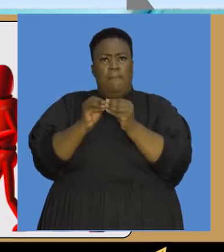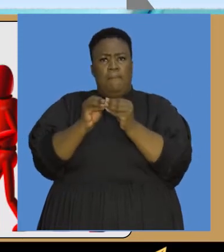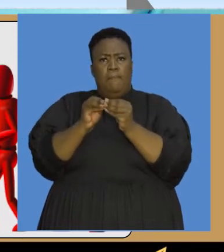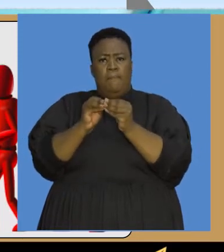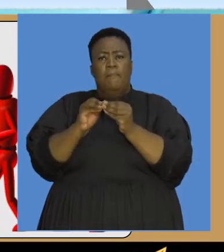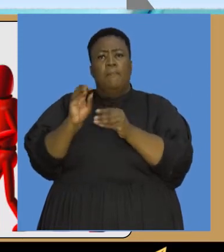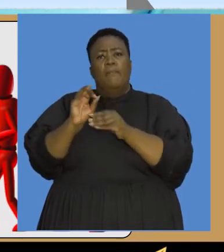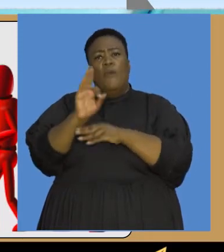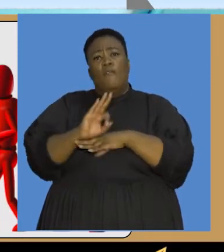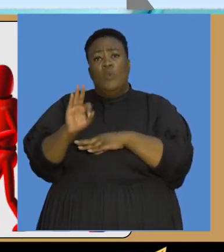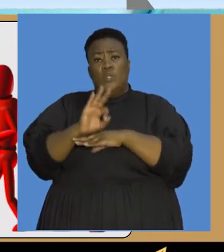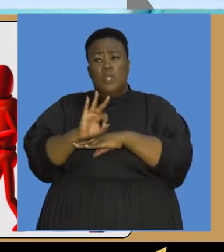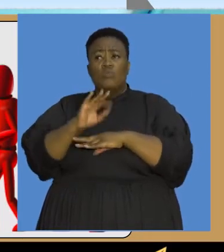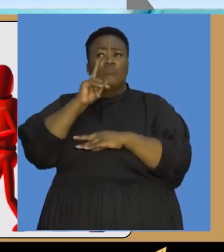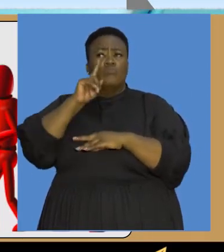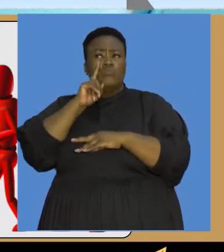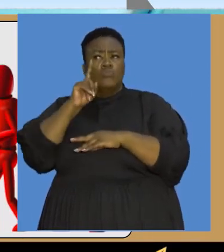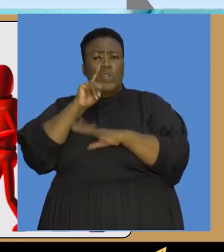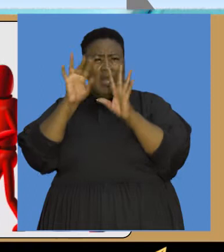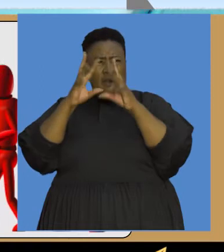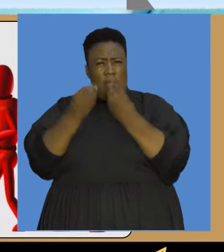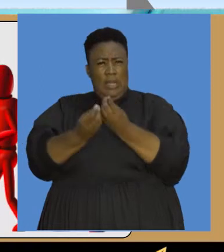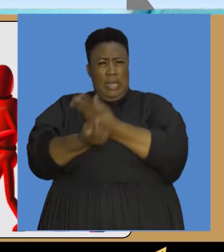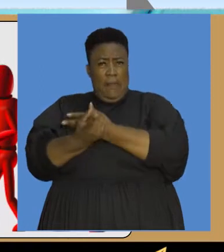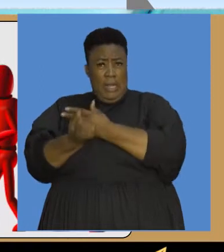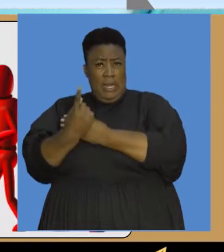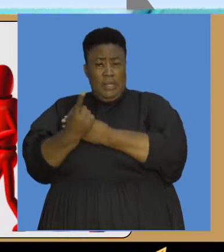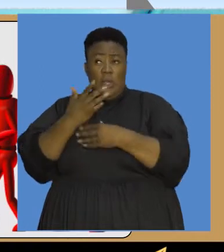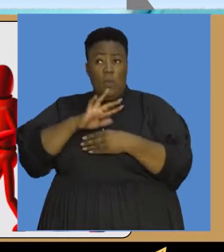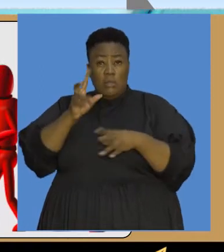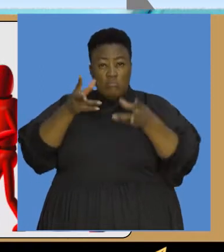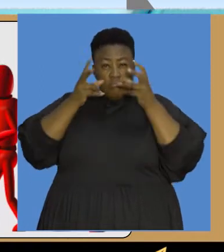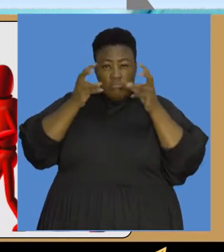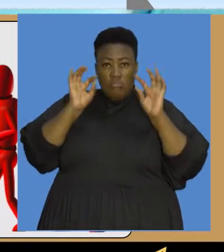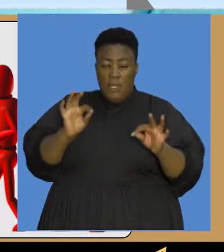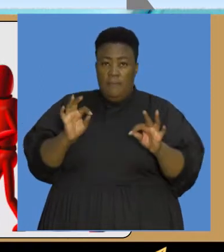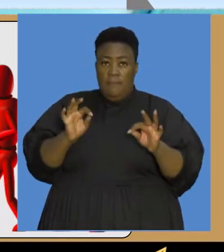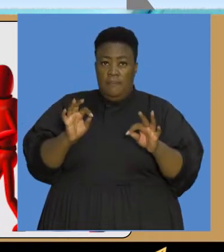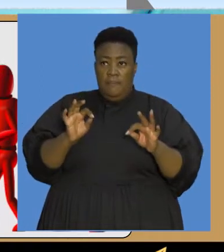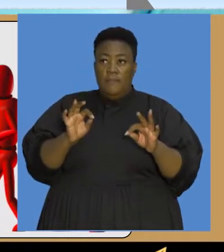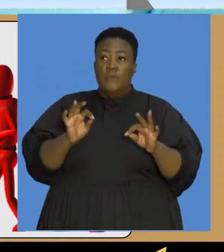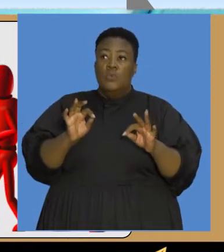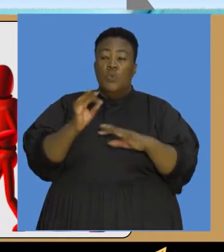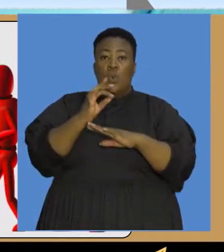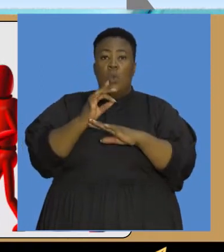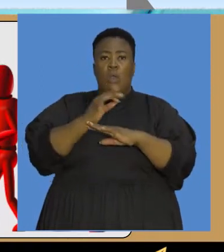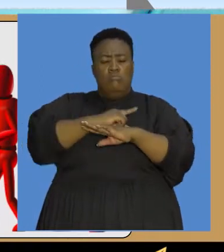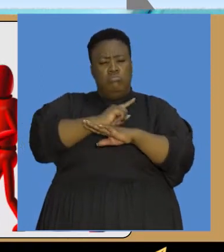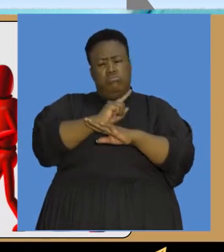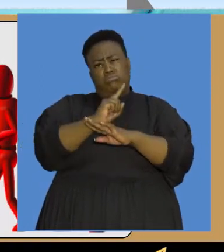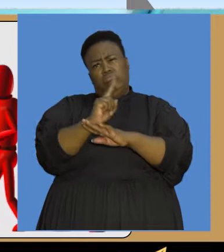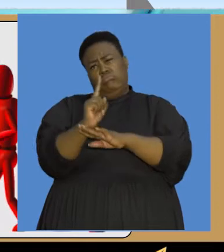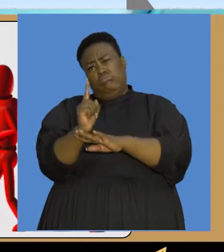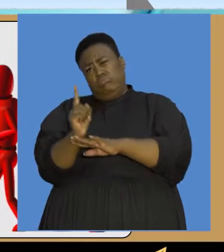to keep track of all the stuff that's happening, all right? So I want you to pay attention to the speedometer, look at what it's